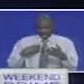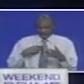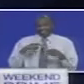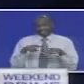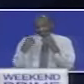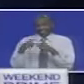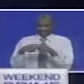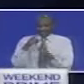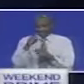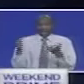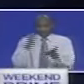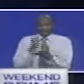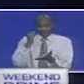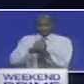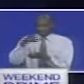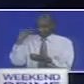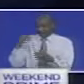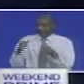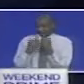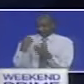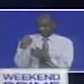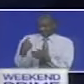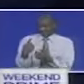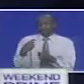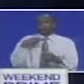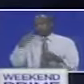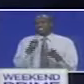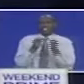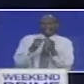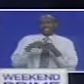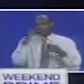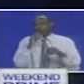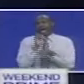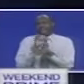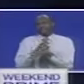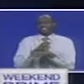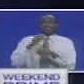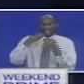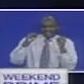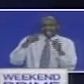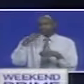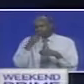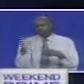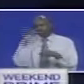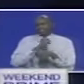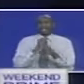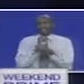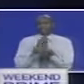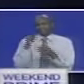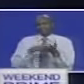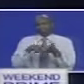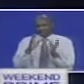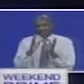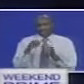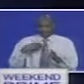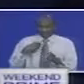controversial appointments that took place and who is really in charge, who's advising the president and who's misadvising him. All of this later on.